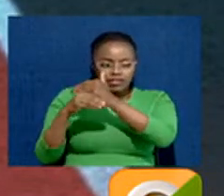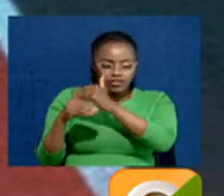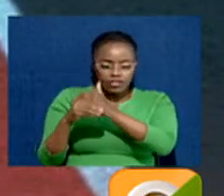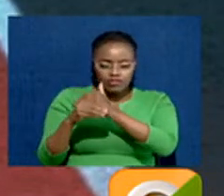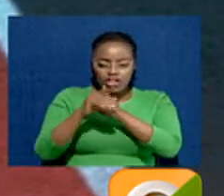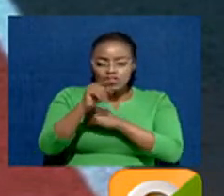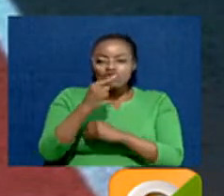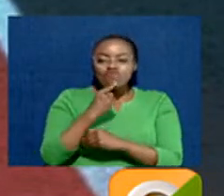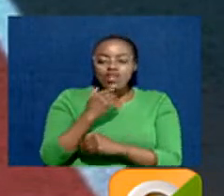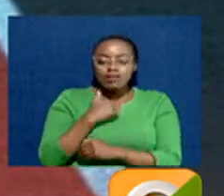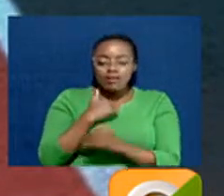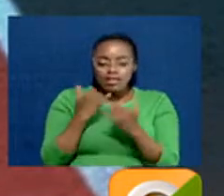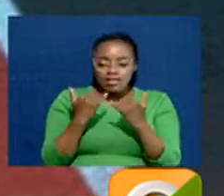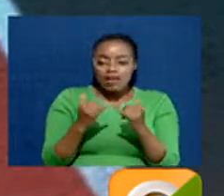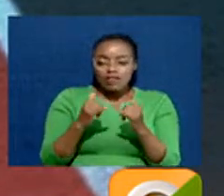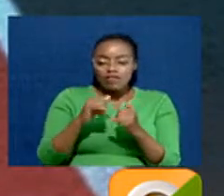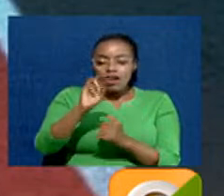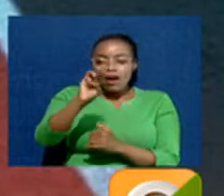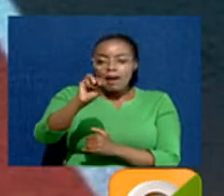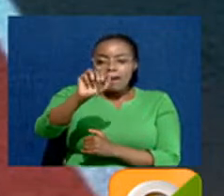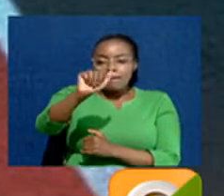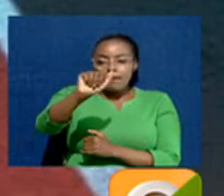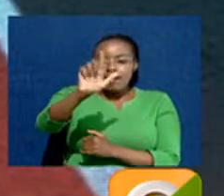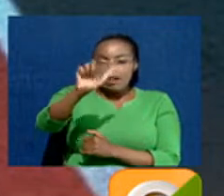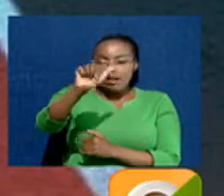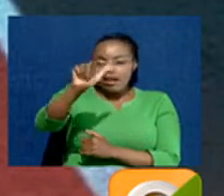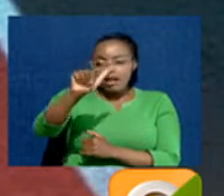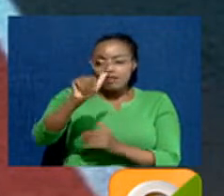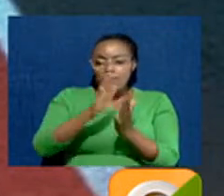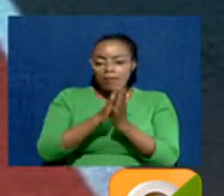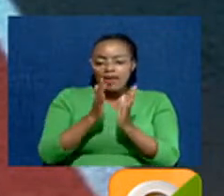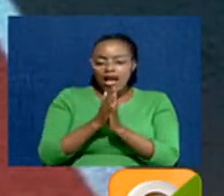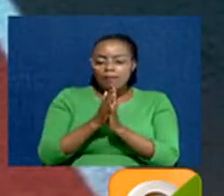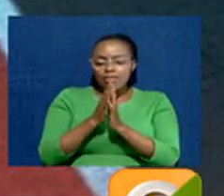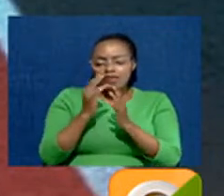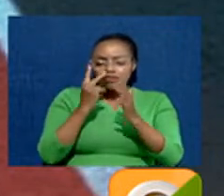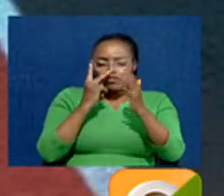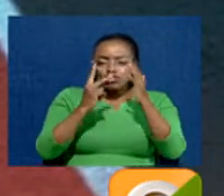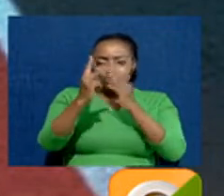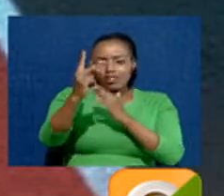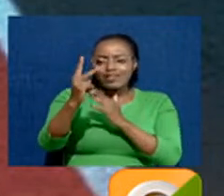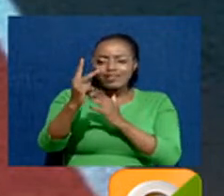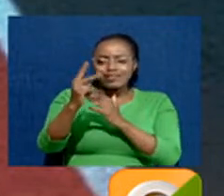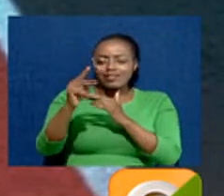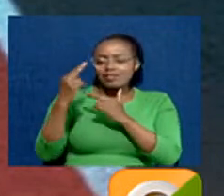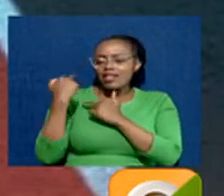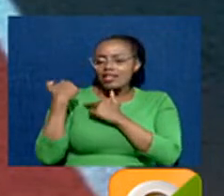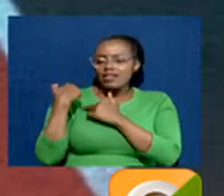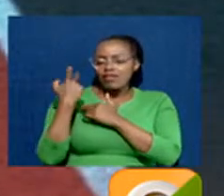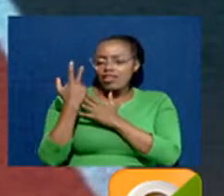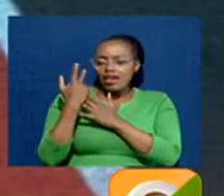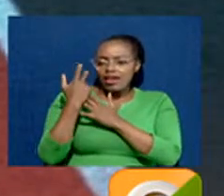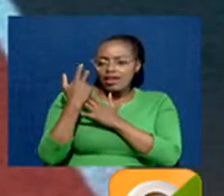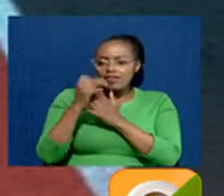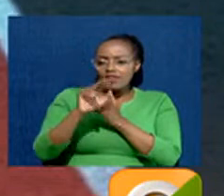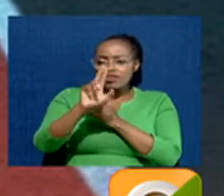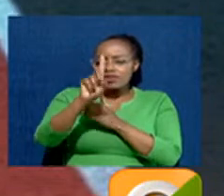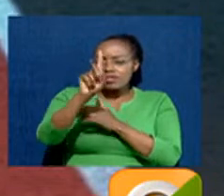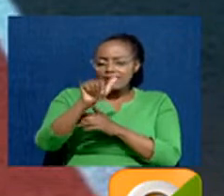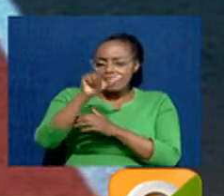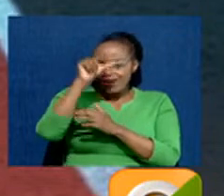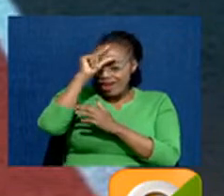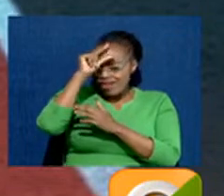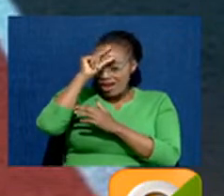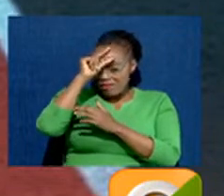Don't tell me now Cleopas Malala becomes the bearer of the vision of the government, the UDA